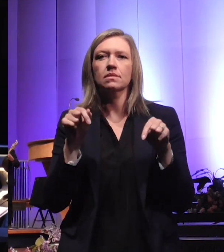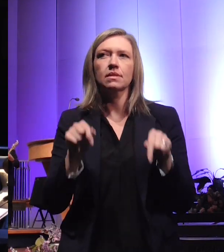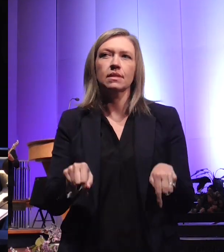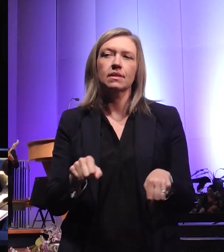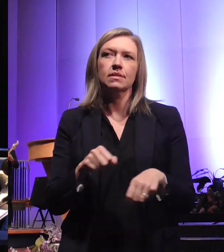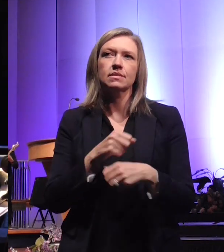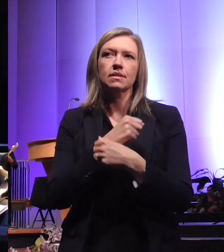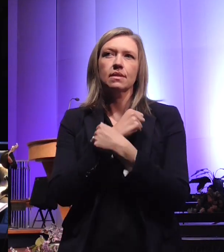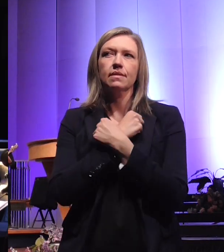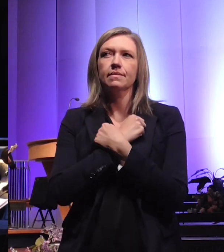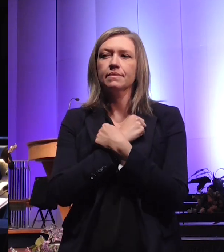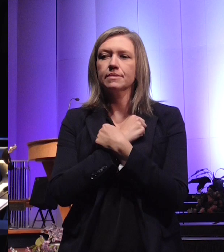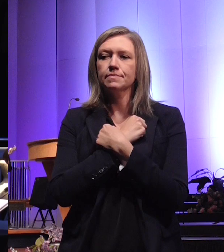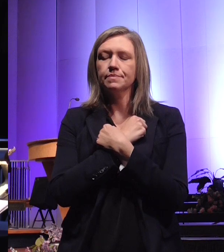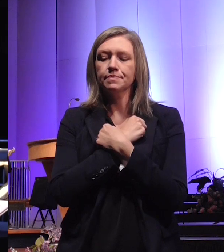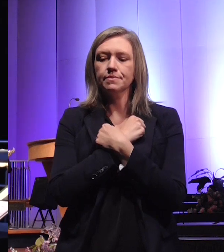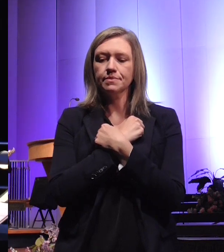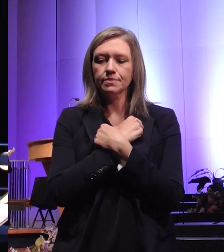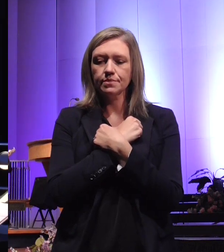this